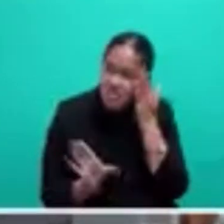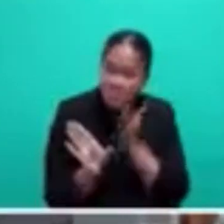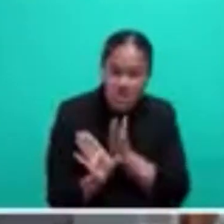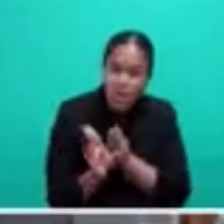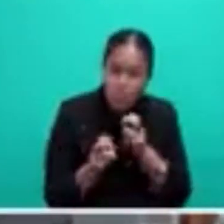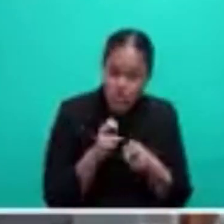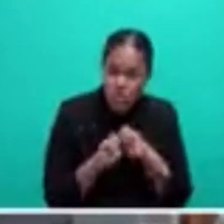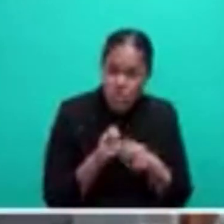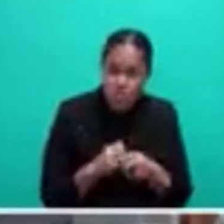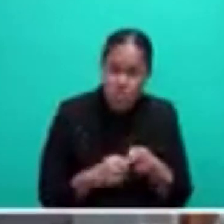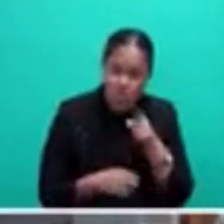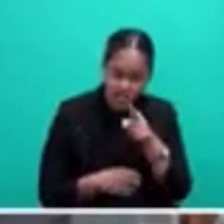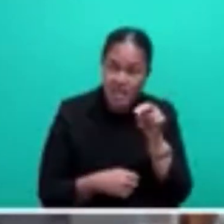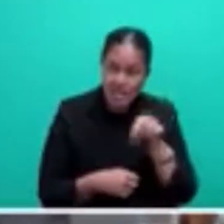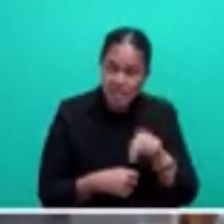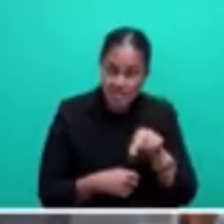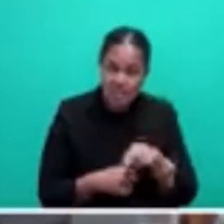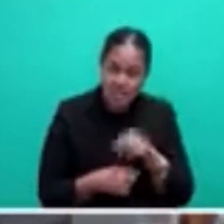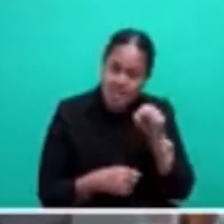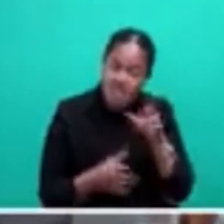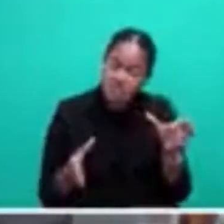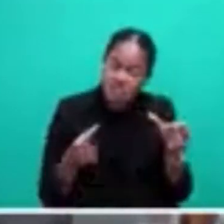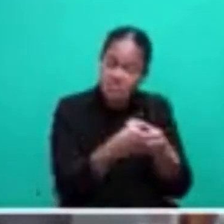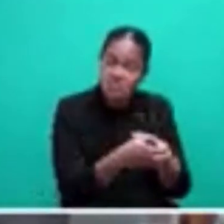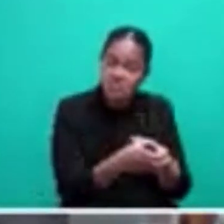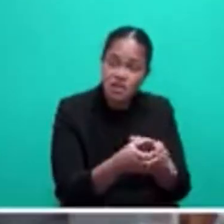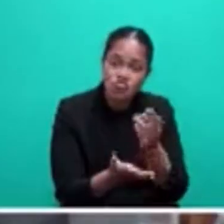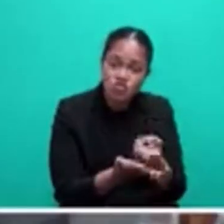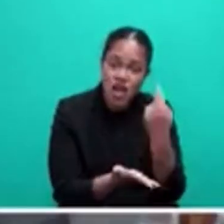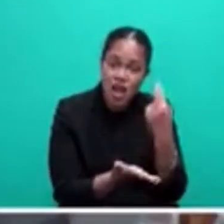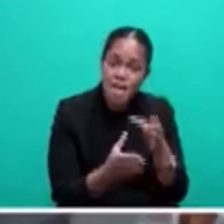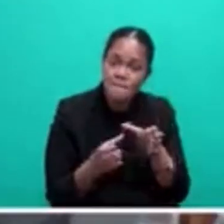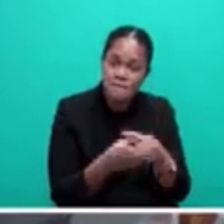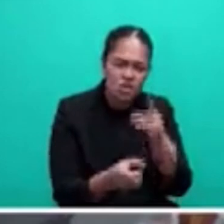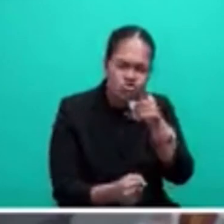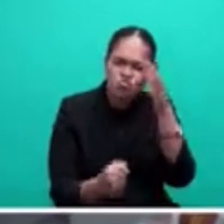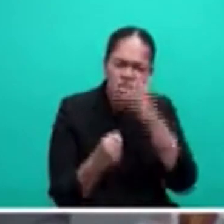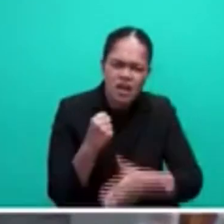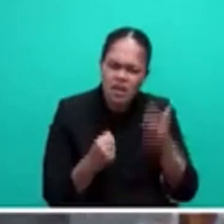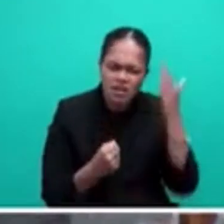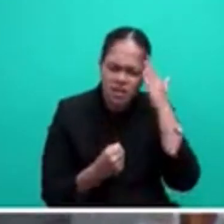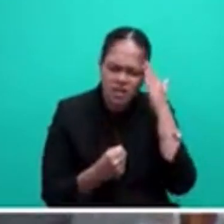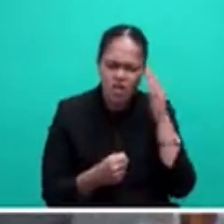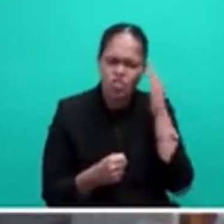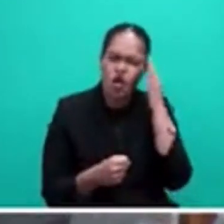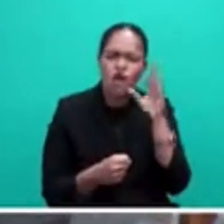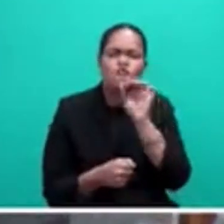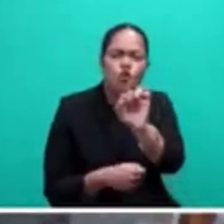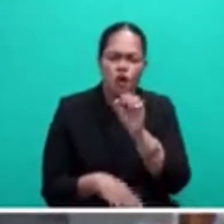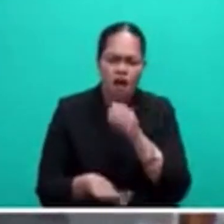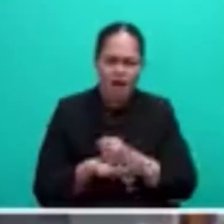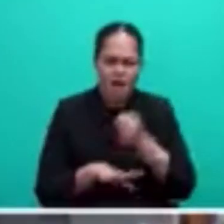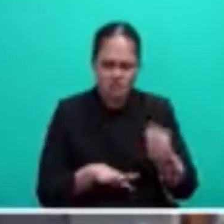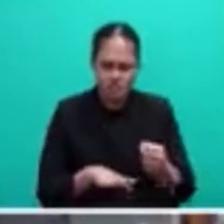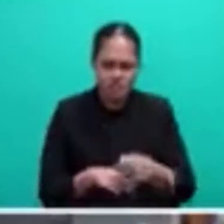problems? And they need to be rehabilitated? You have never thought of that during your government. Before